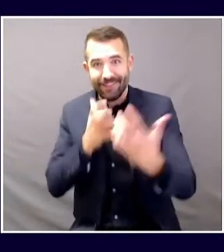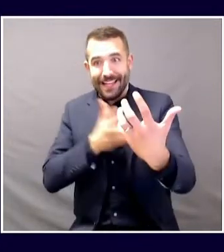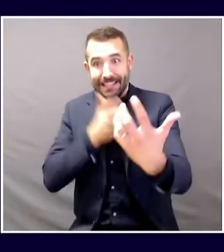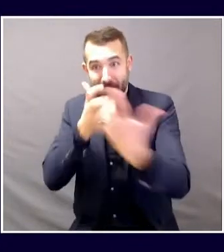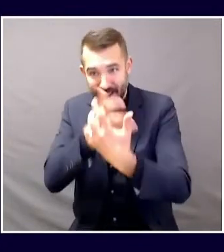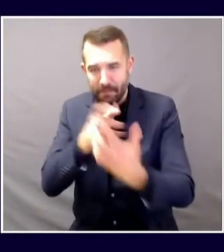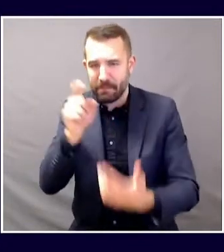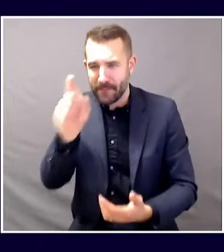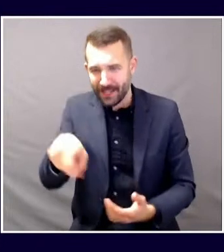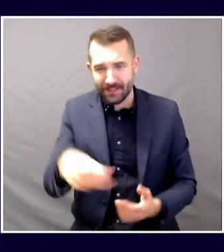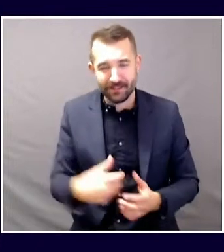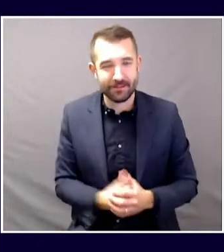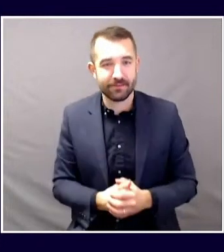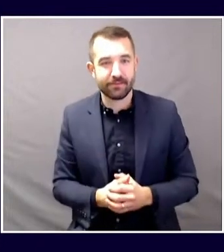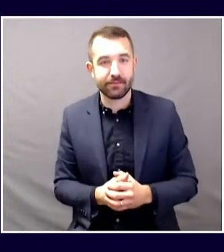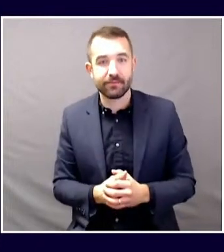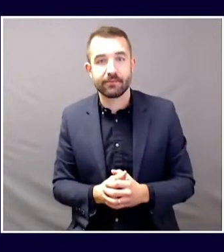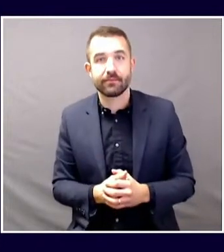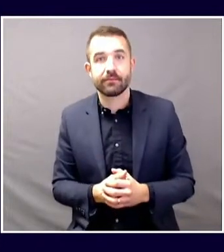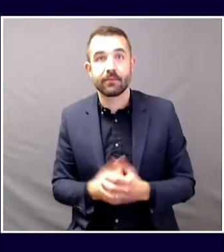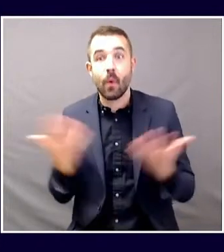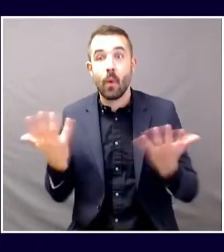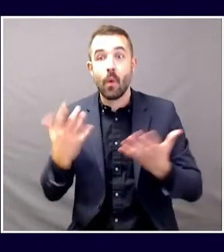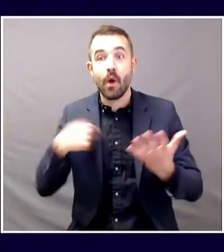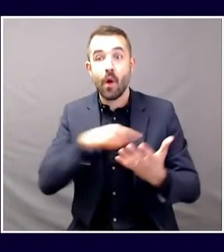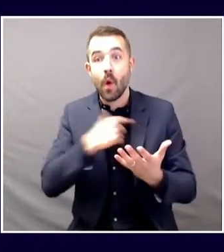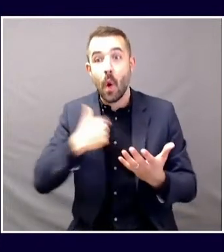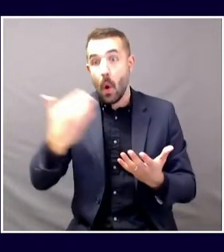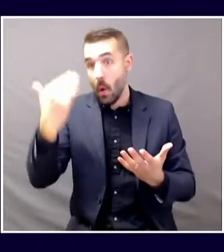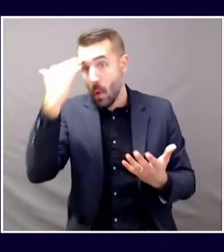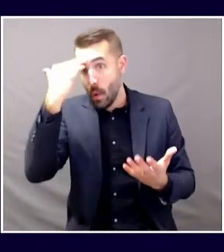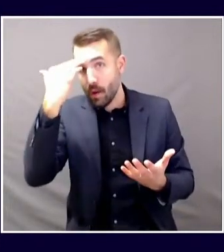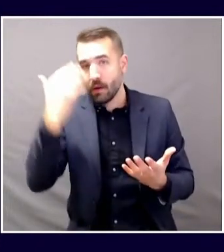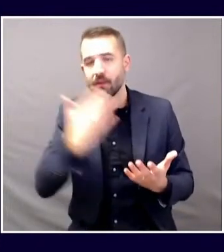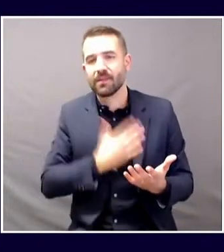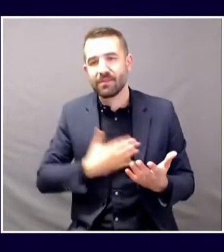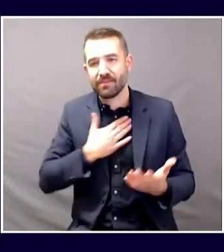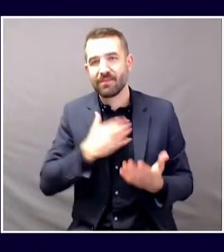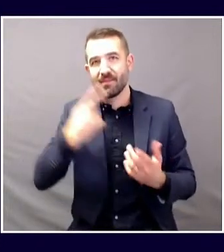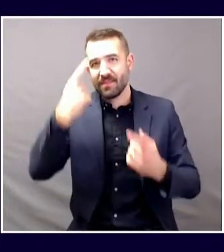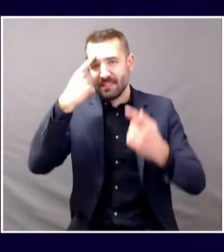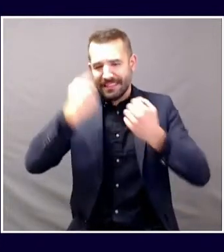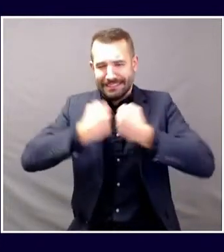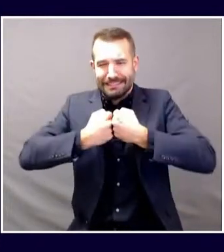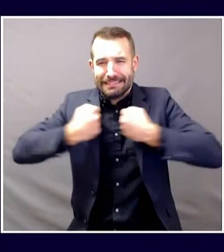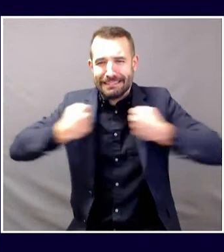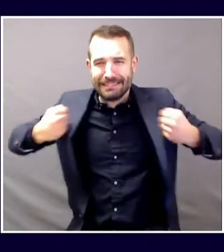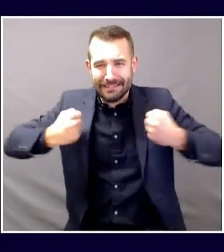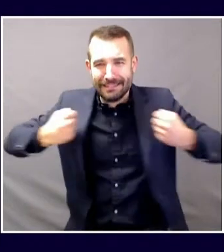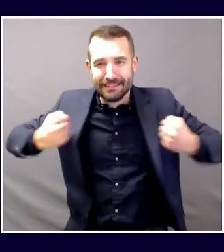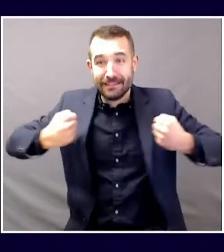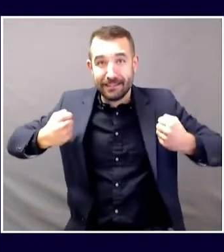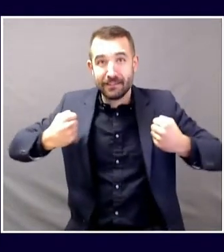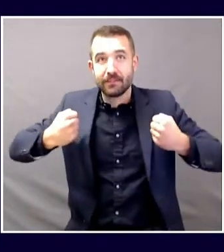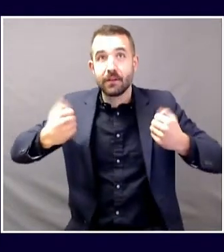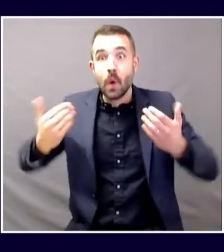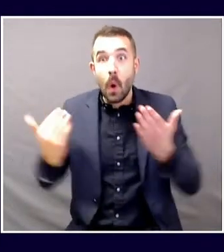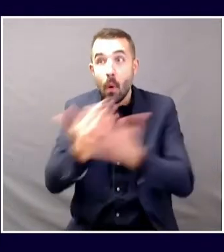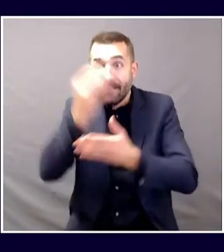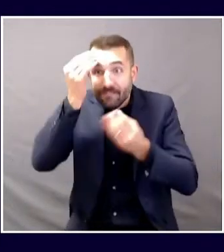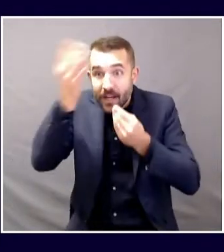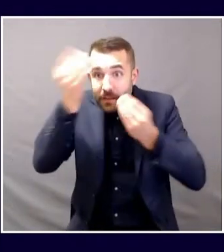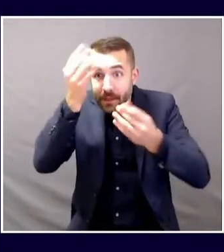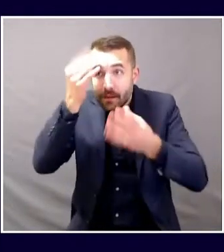our understanding of the pandemic and the way it has changed carries with it severe